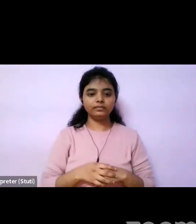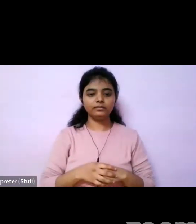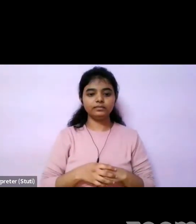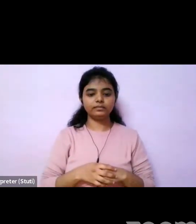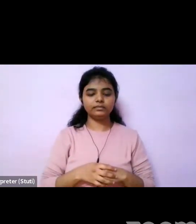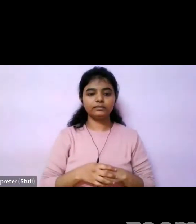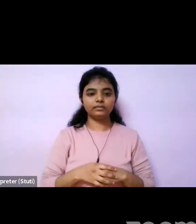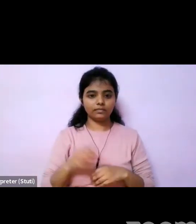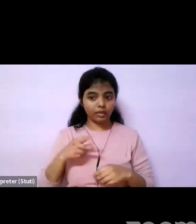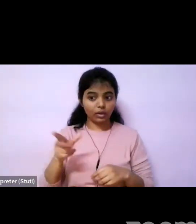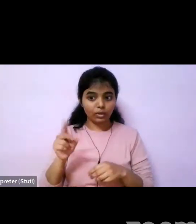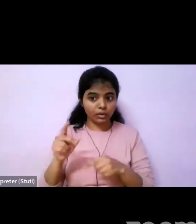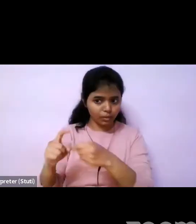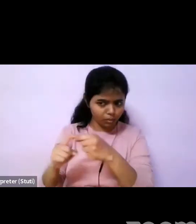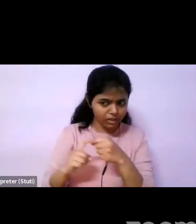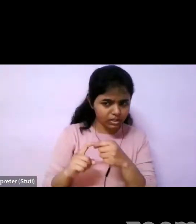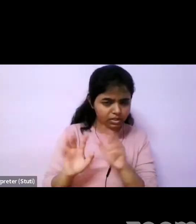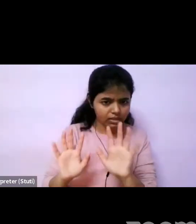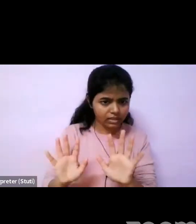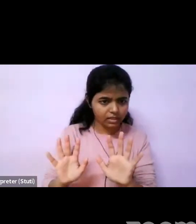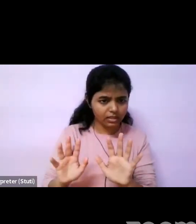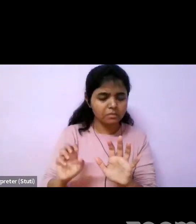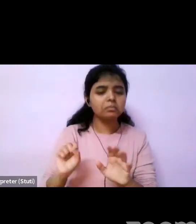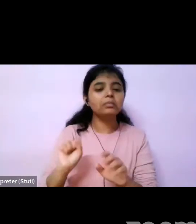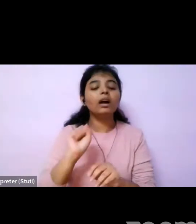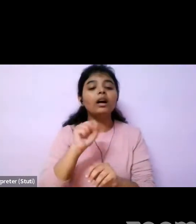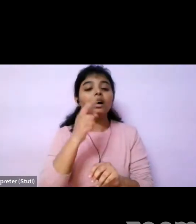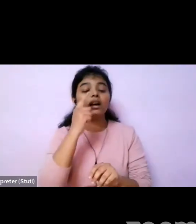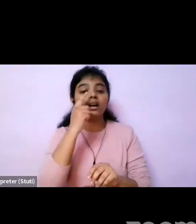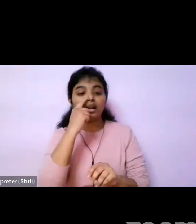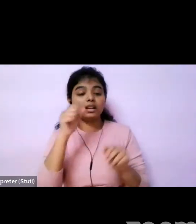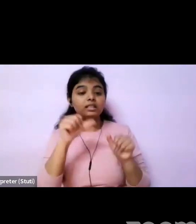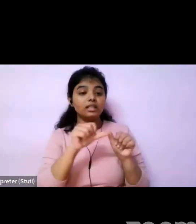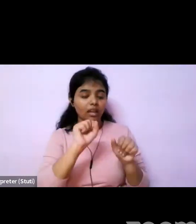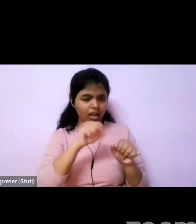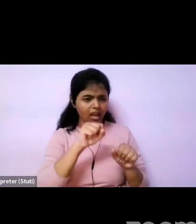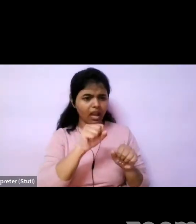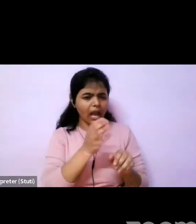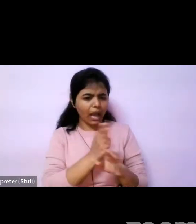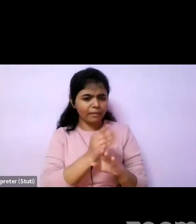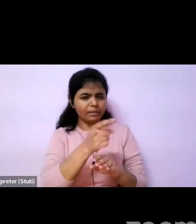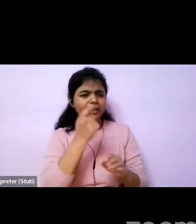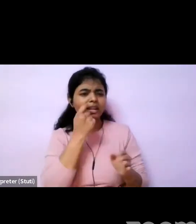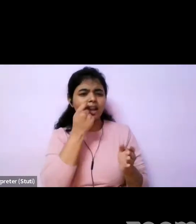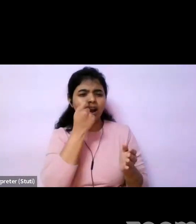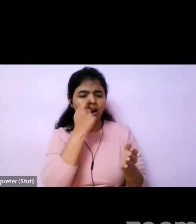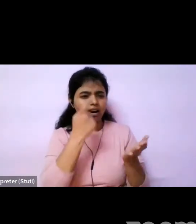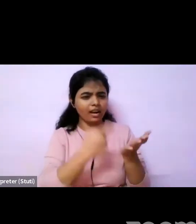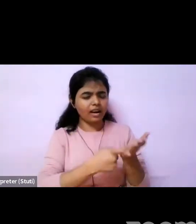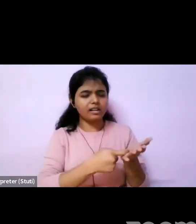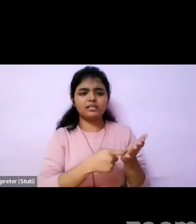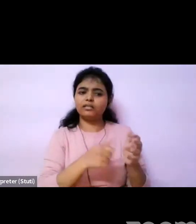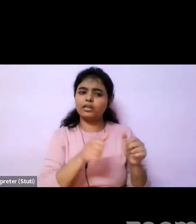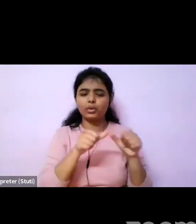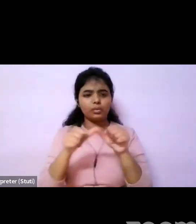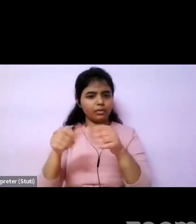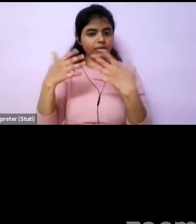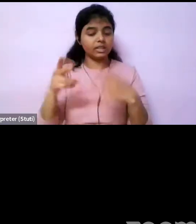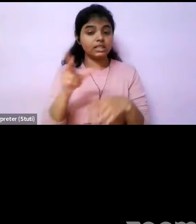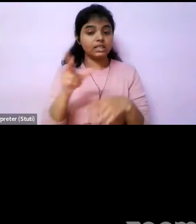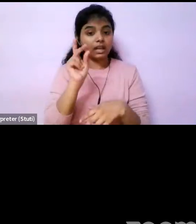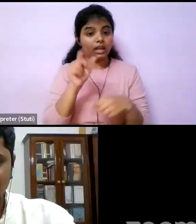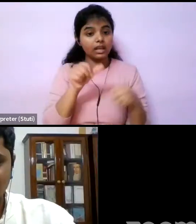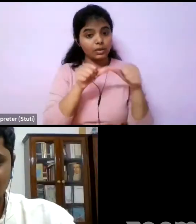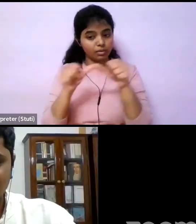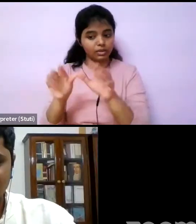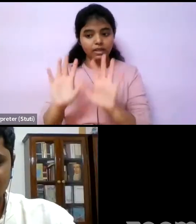we taking questions, Anurima? Or? Yes, we just Rimjhim just took one question. And Okay. there's this another question which is